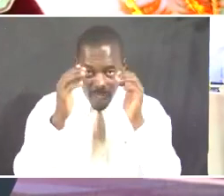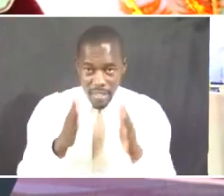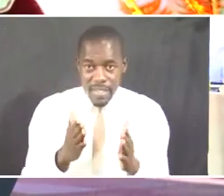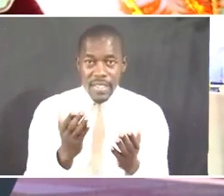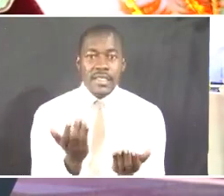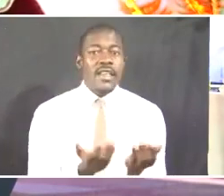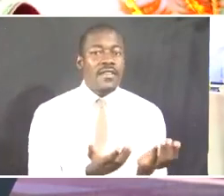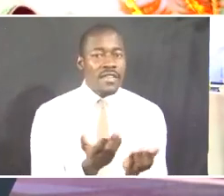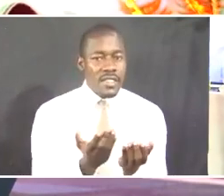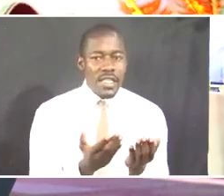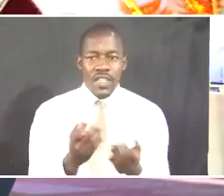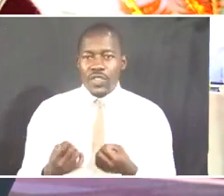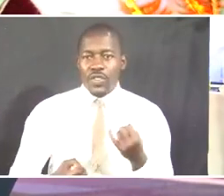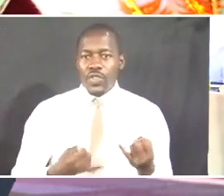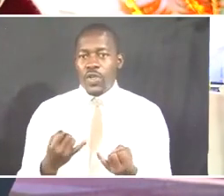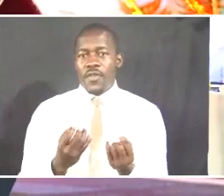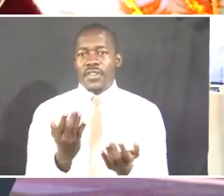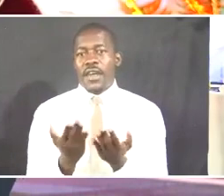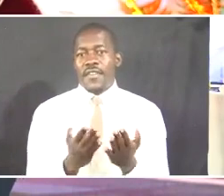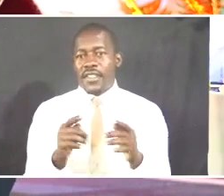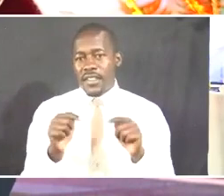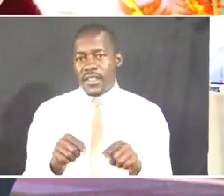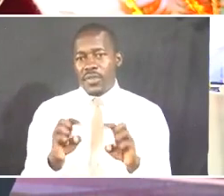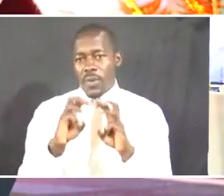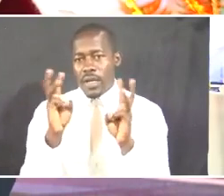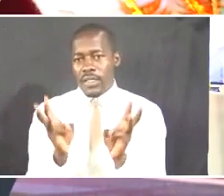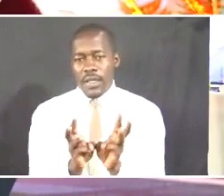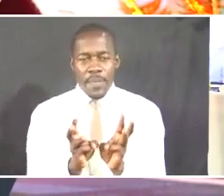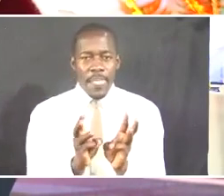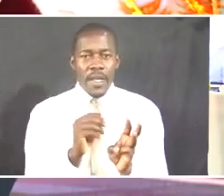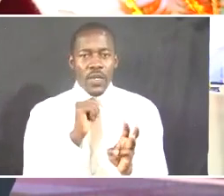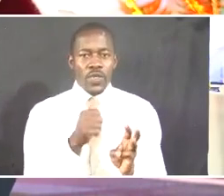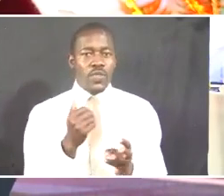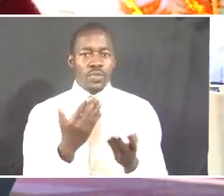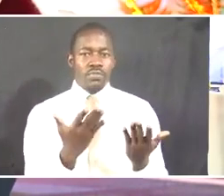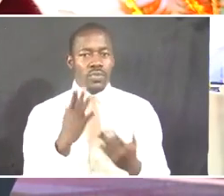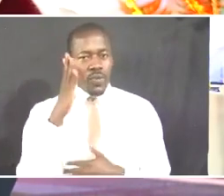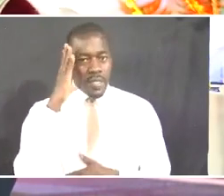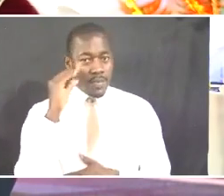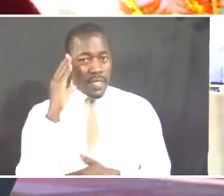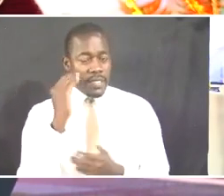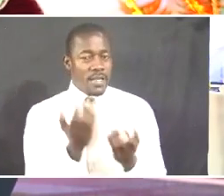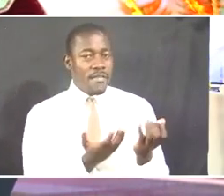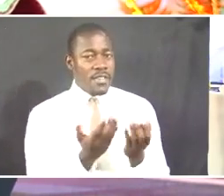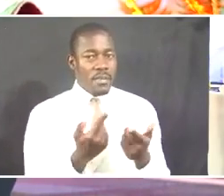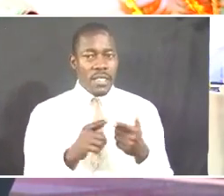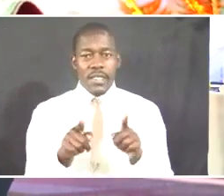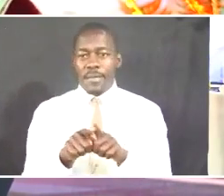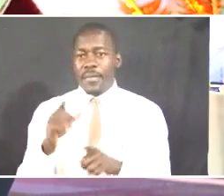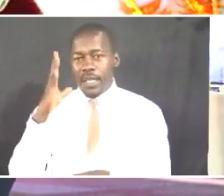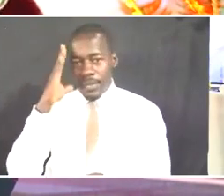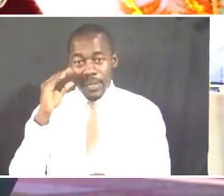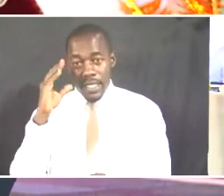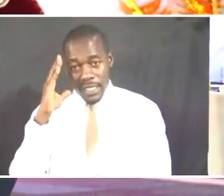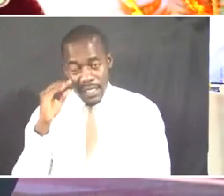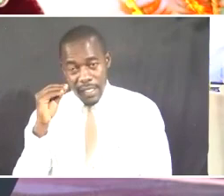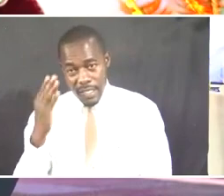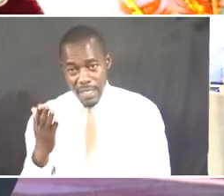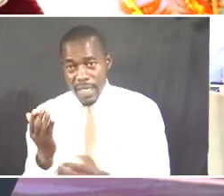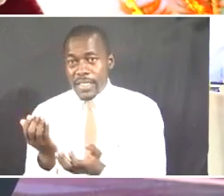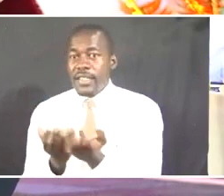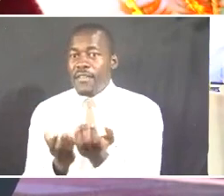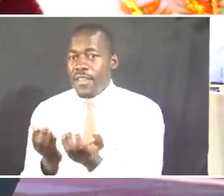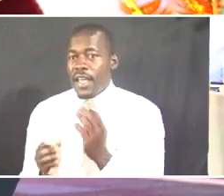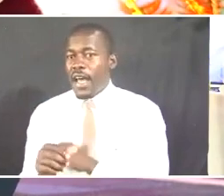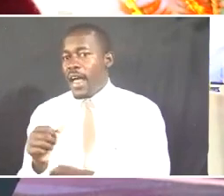joy of service in this world, not to be served, but even to feel the joy of serving this world and for the higher joy of